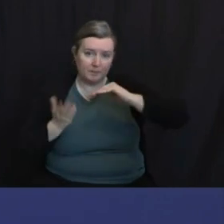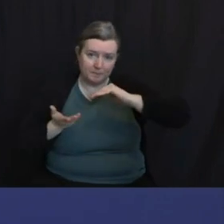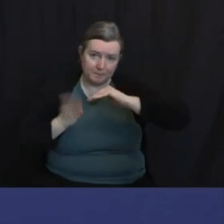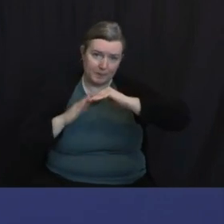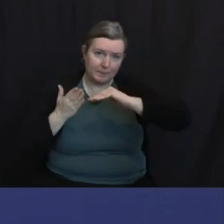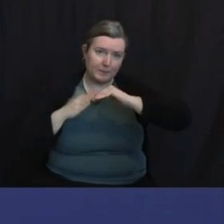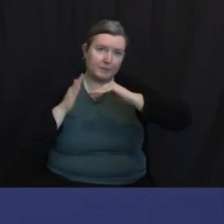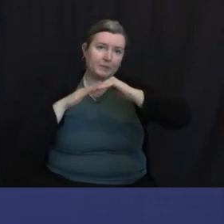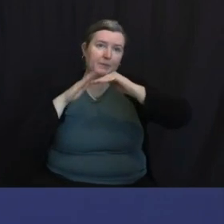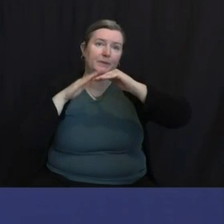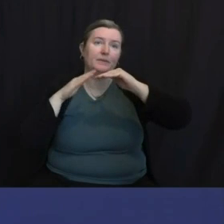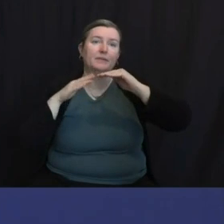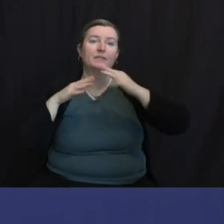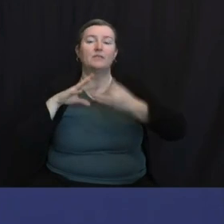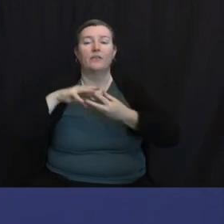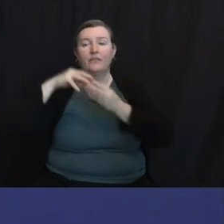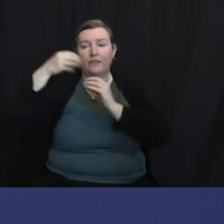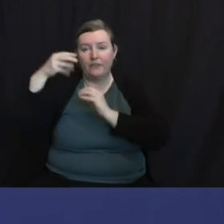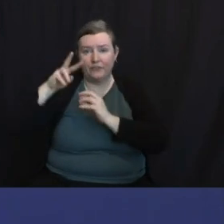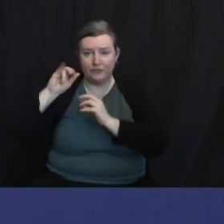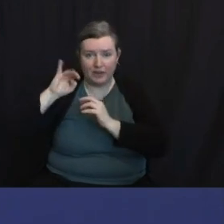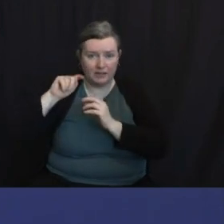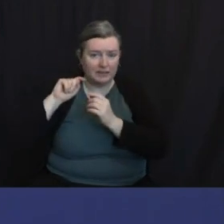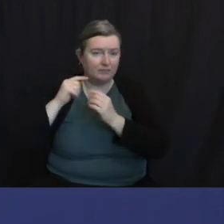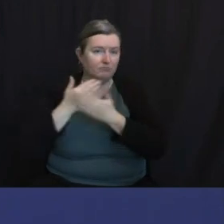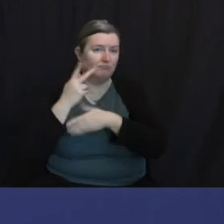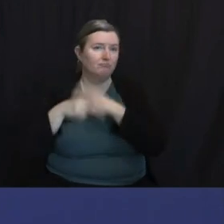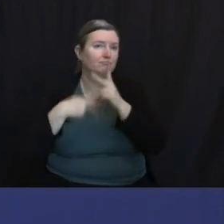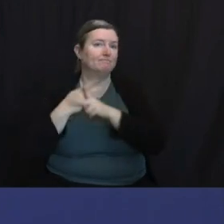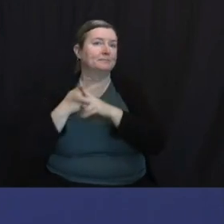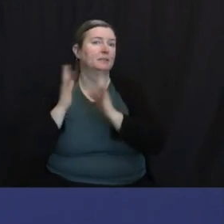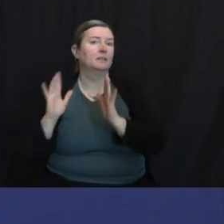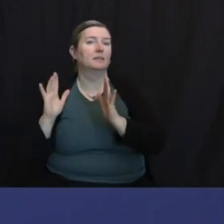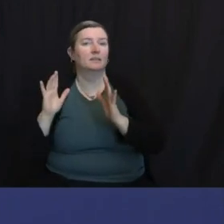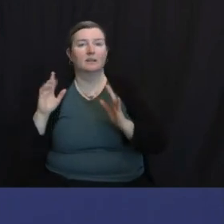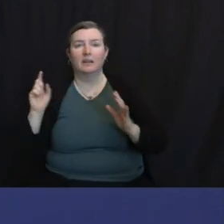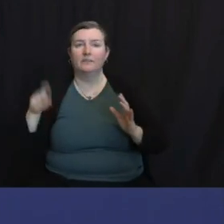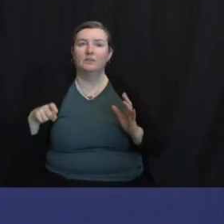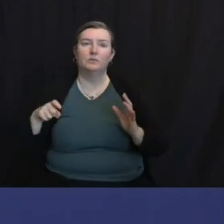The variants, Eddie, are with us. We got to be very vigilant.